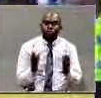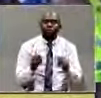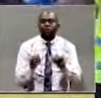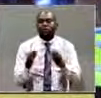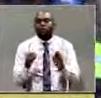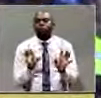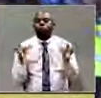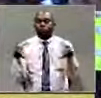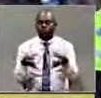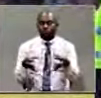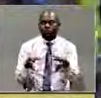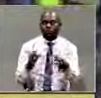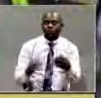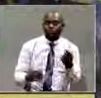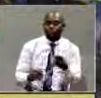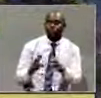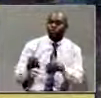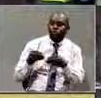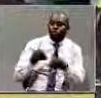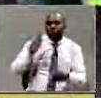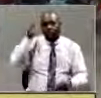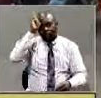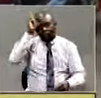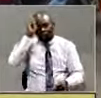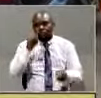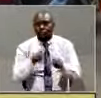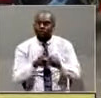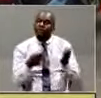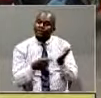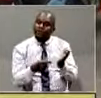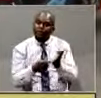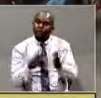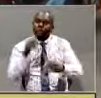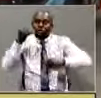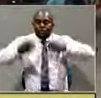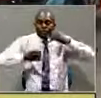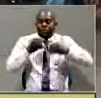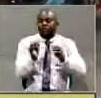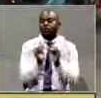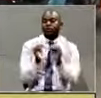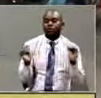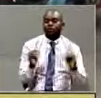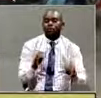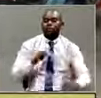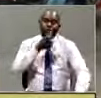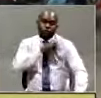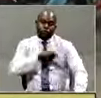camp. Came to give us some tips and techniques of international levels, because he's a coach,